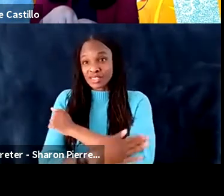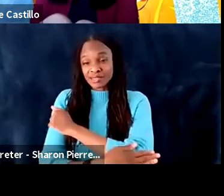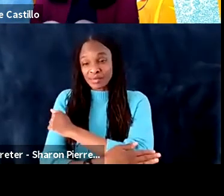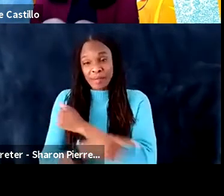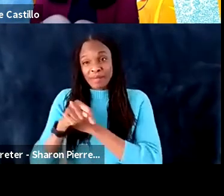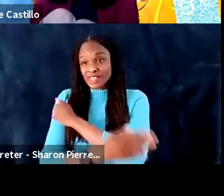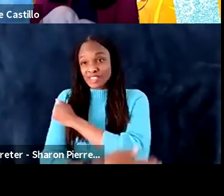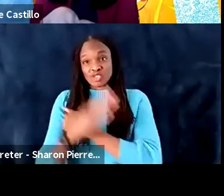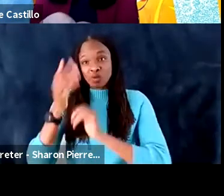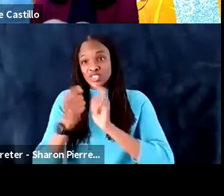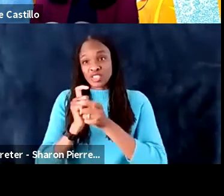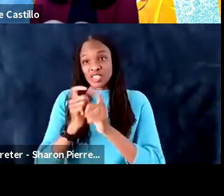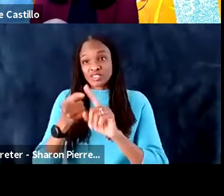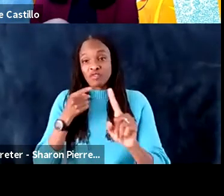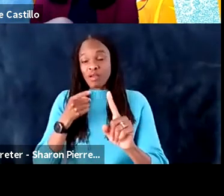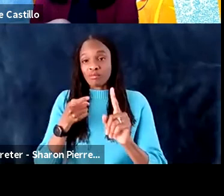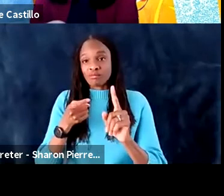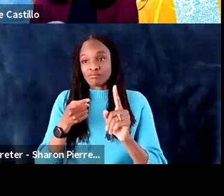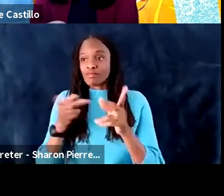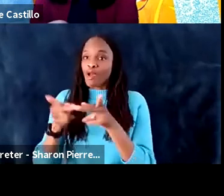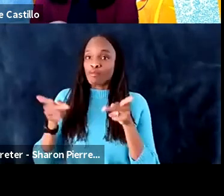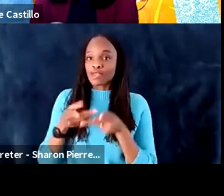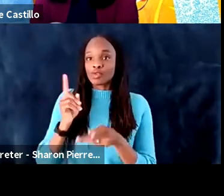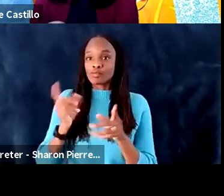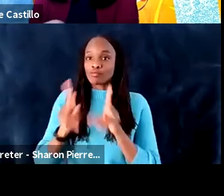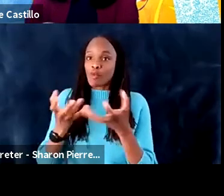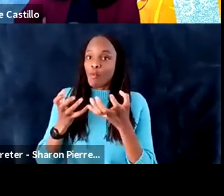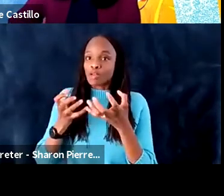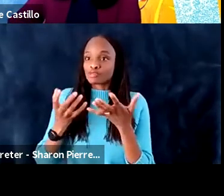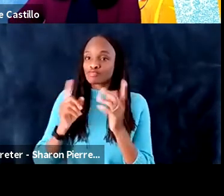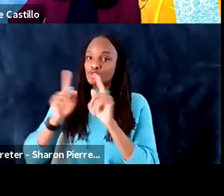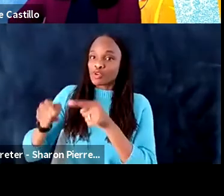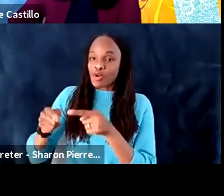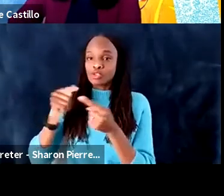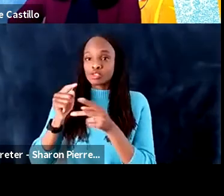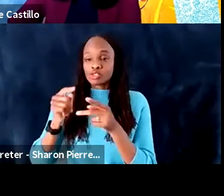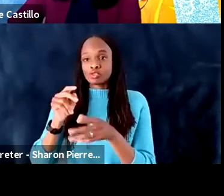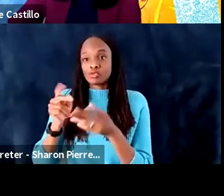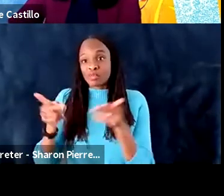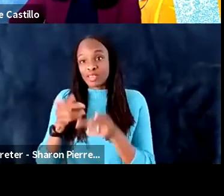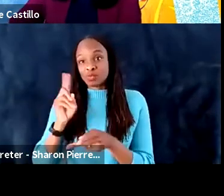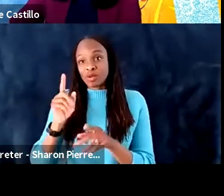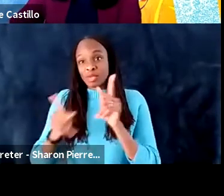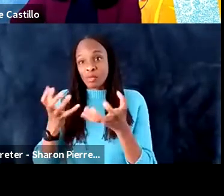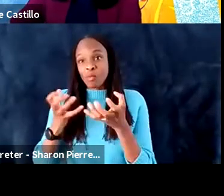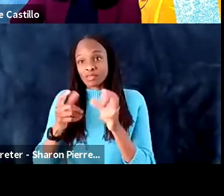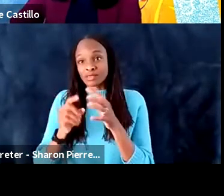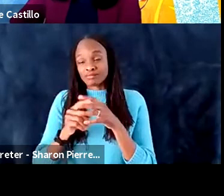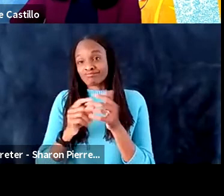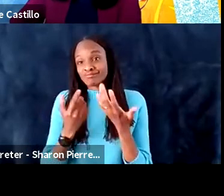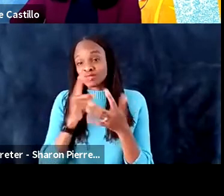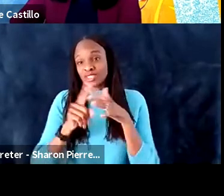is going to change from being the place that people want to go to the place that people want to run away from.